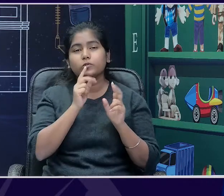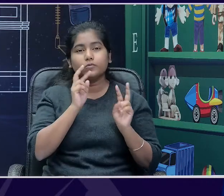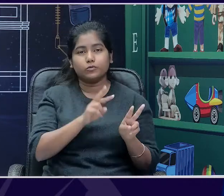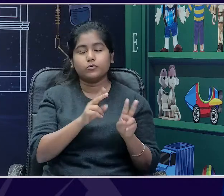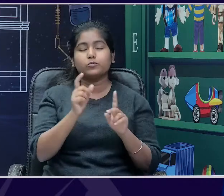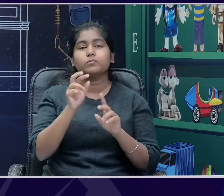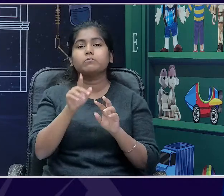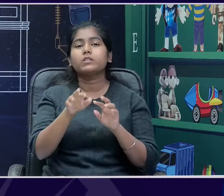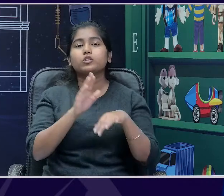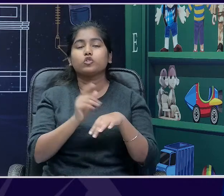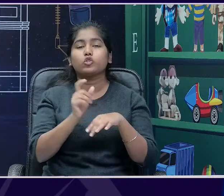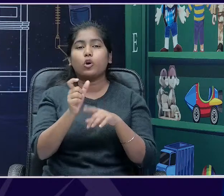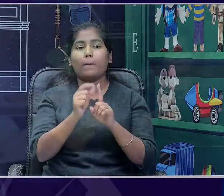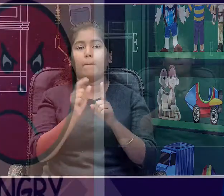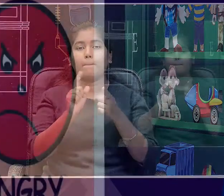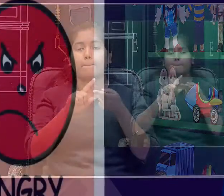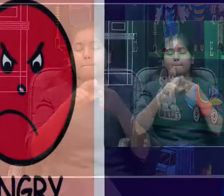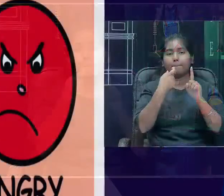peek. Okay.